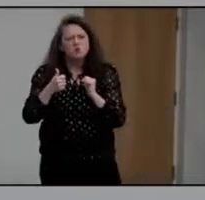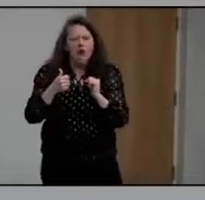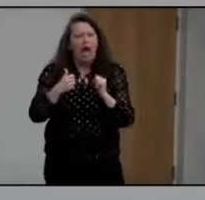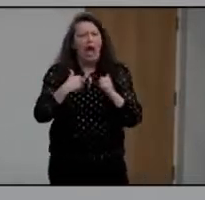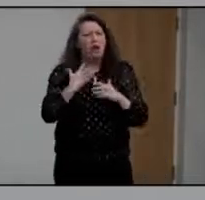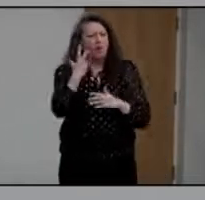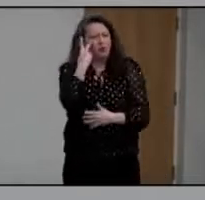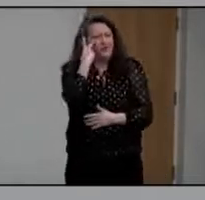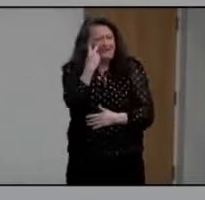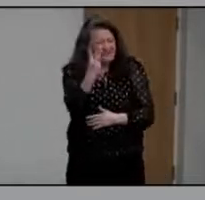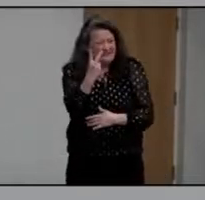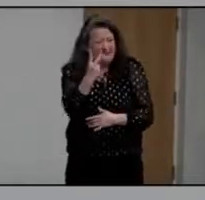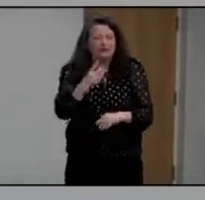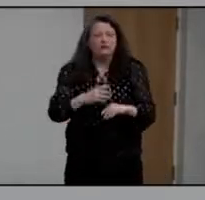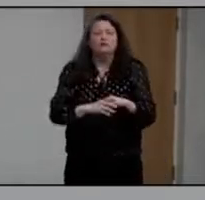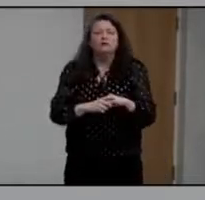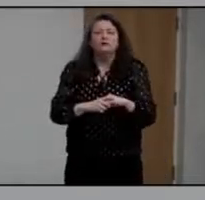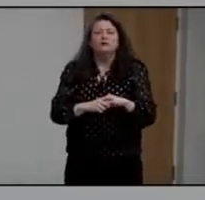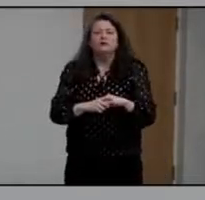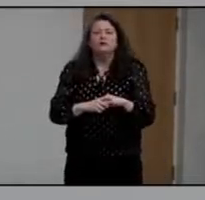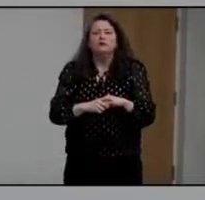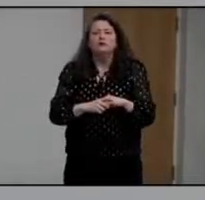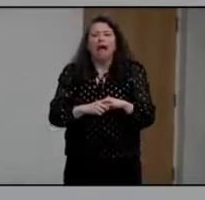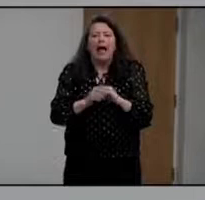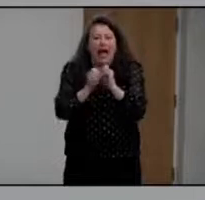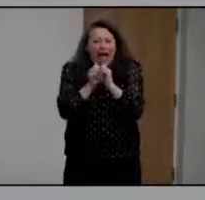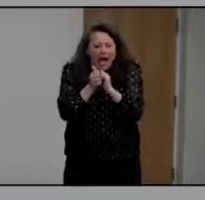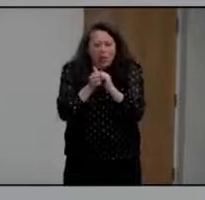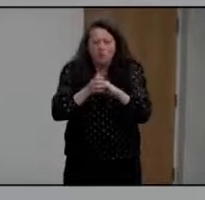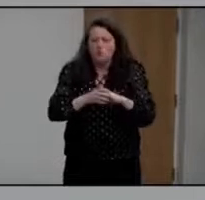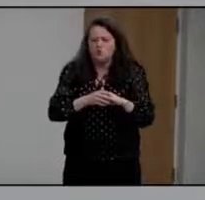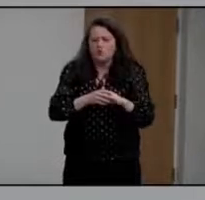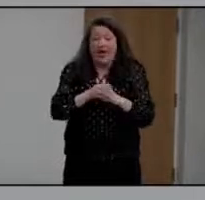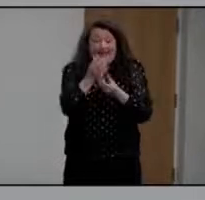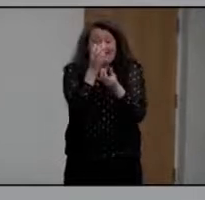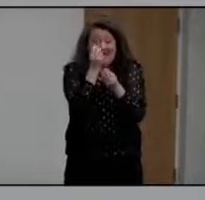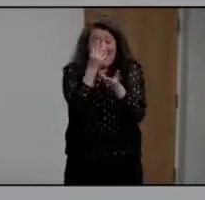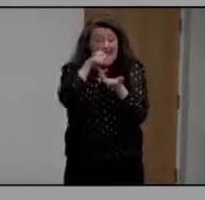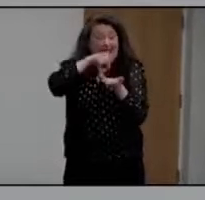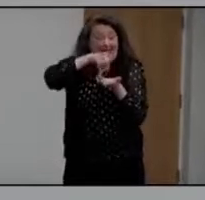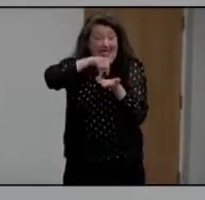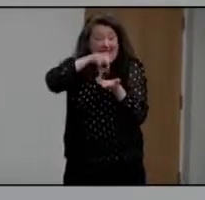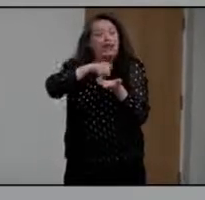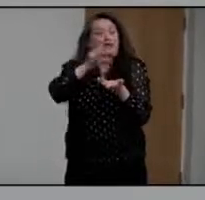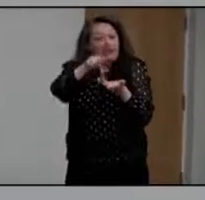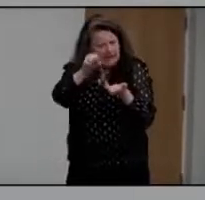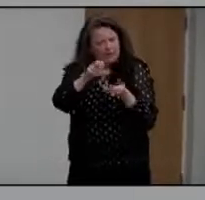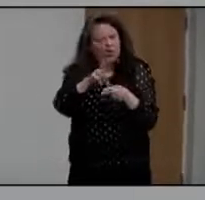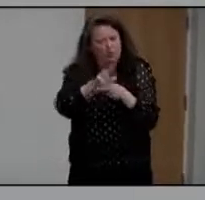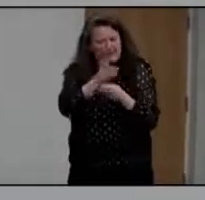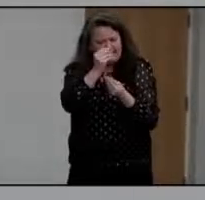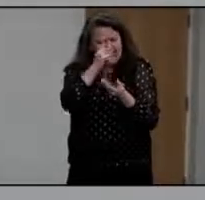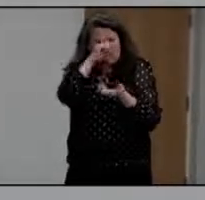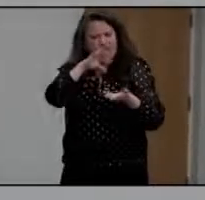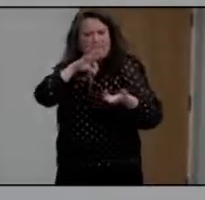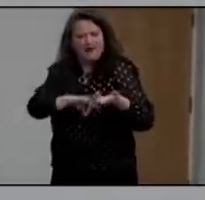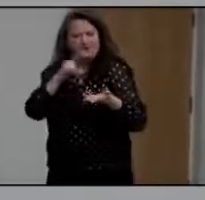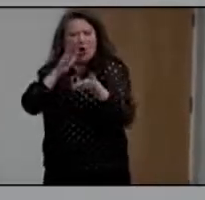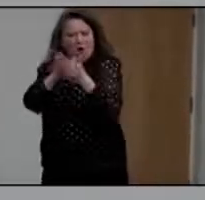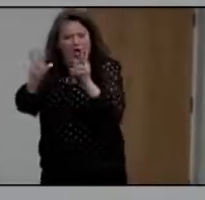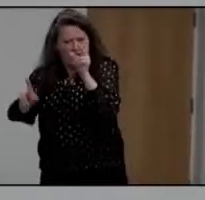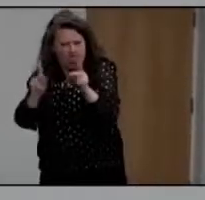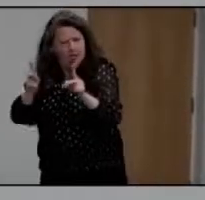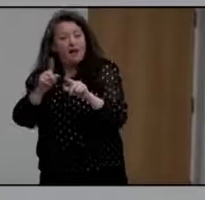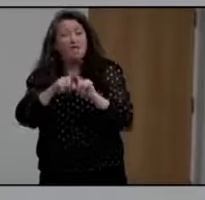to somehow take care of data for the public good and have public agencies or